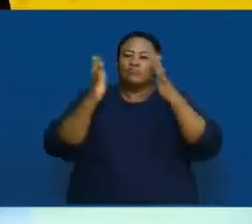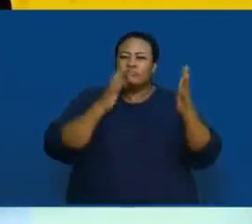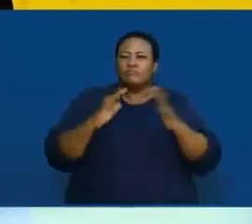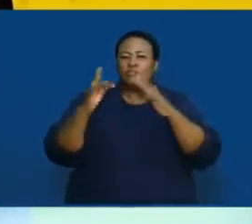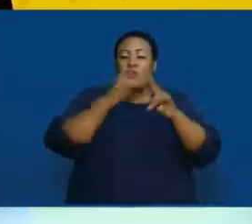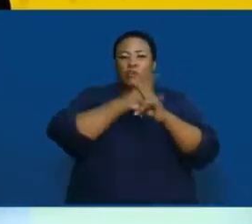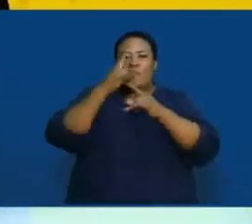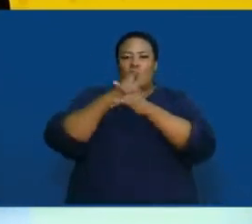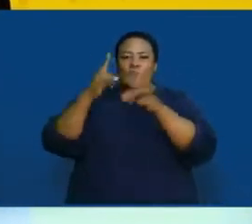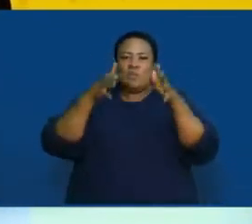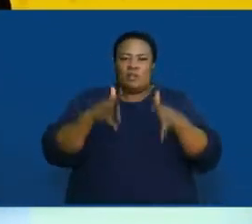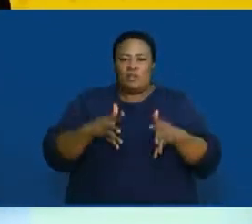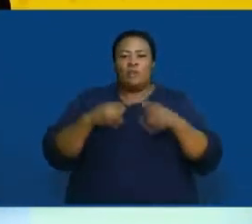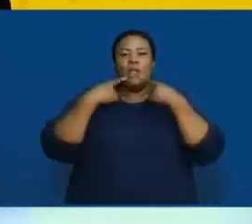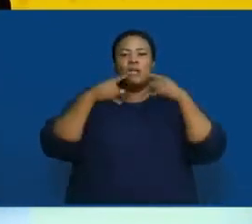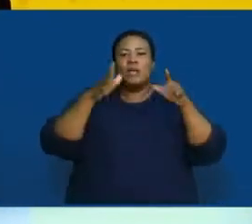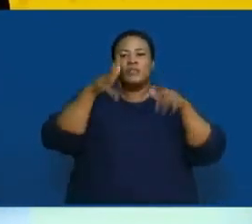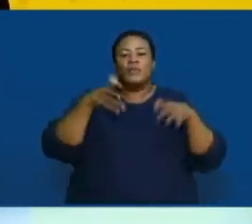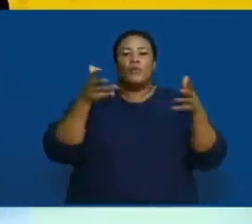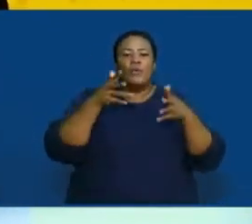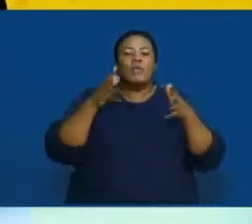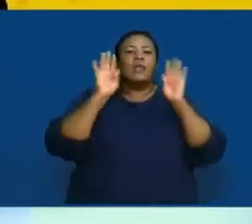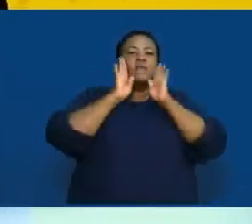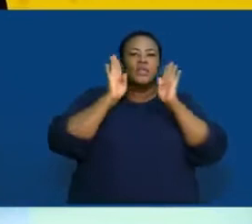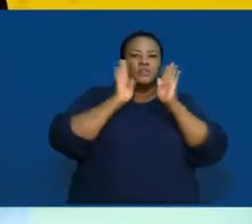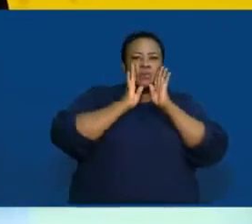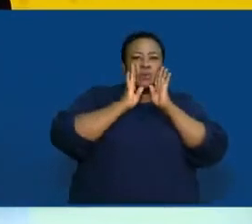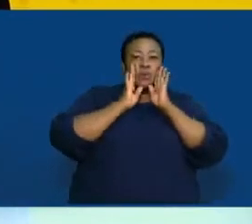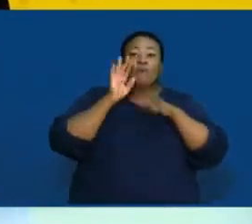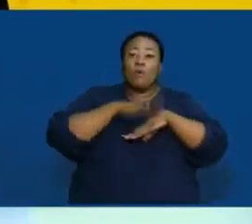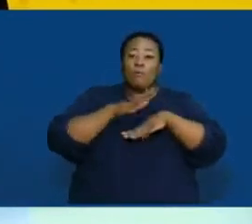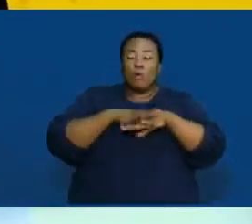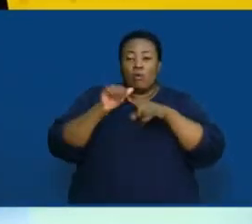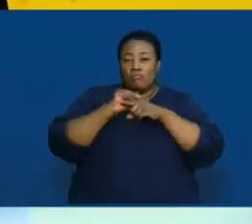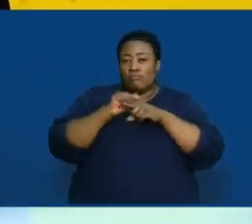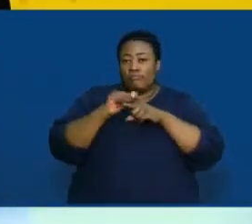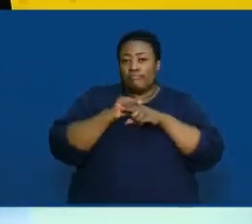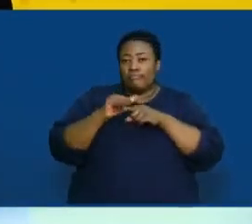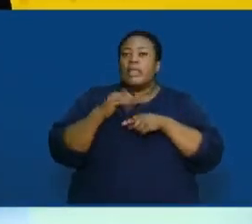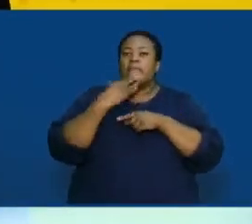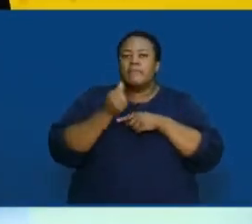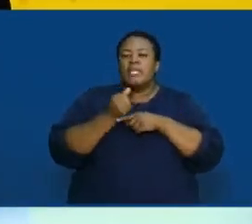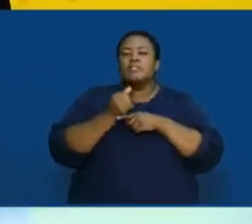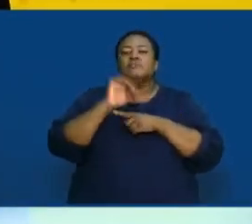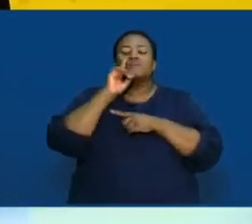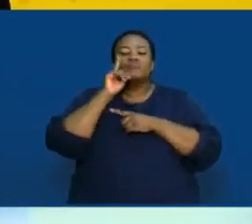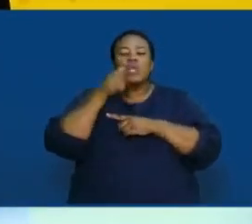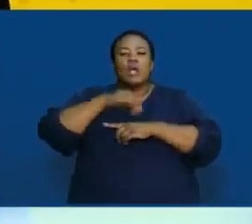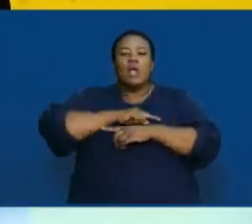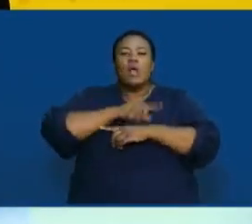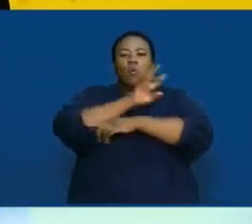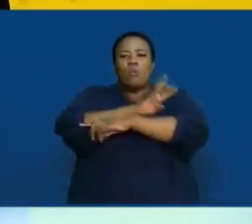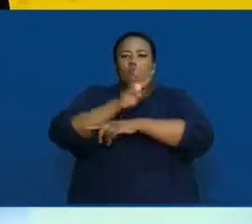Congratulations to all of our winners who will be announced on Facebook after this show. For more revision, please visit our website